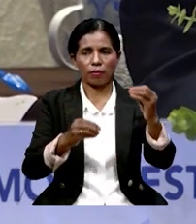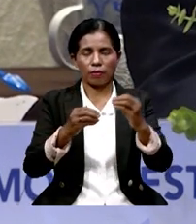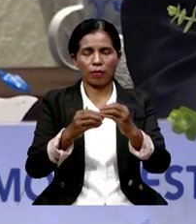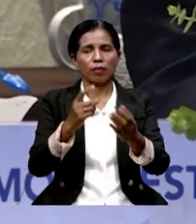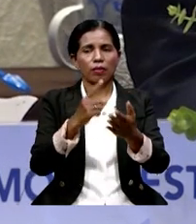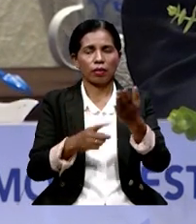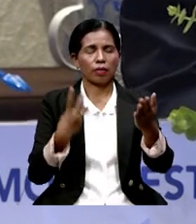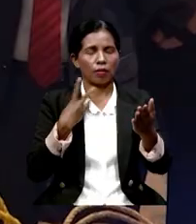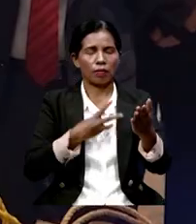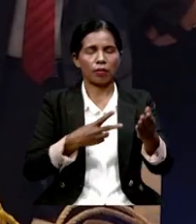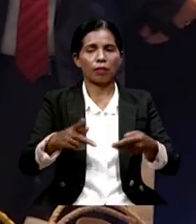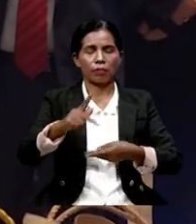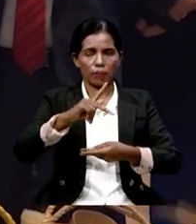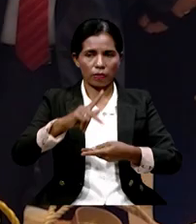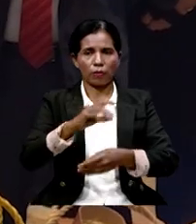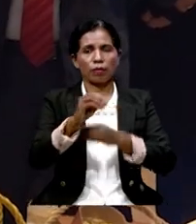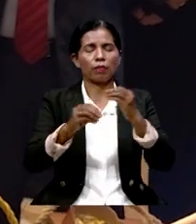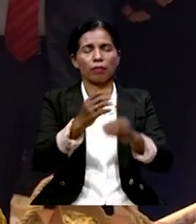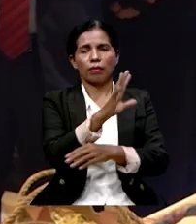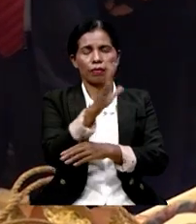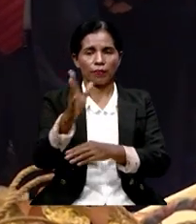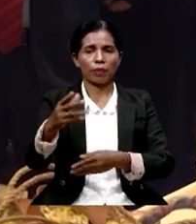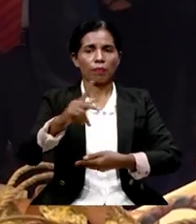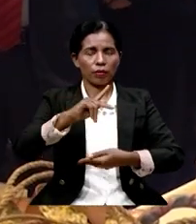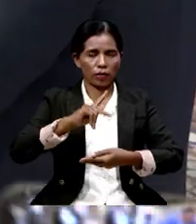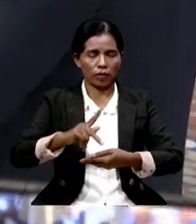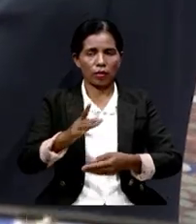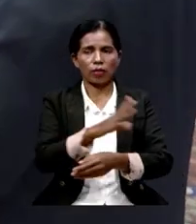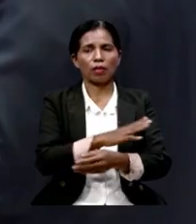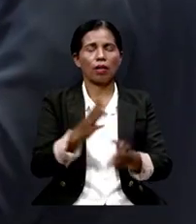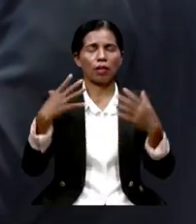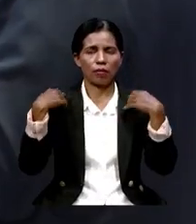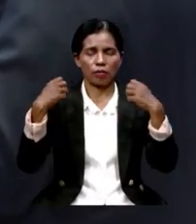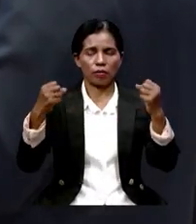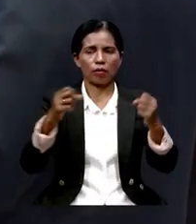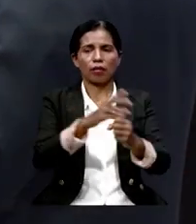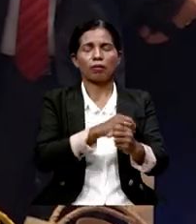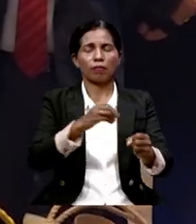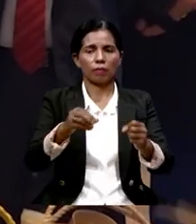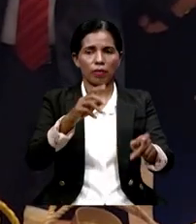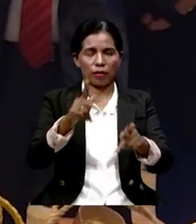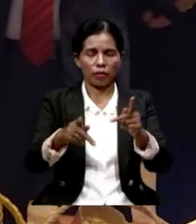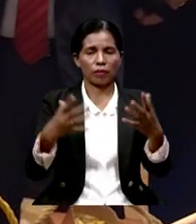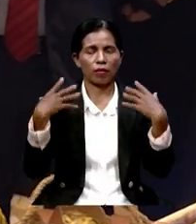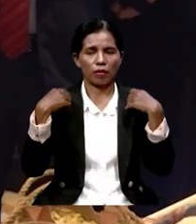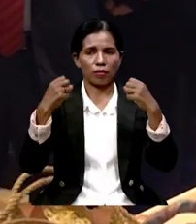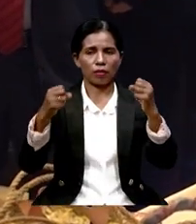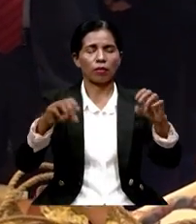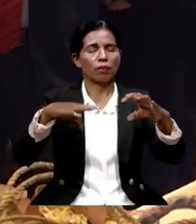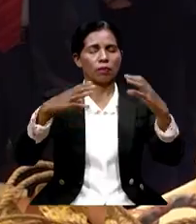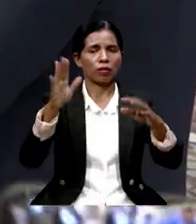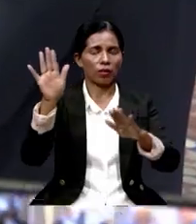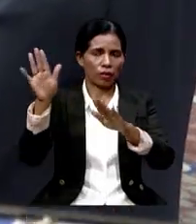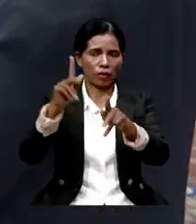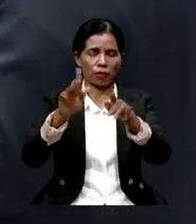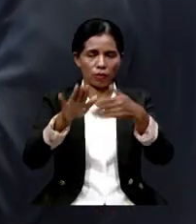its protection. O Ministério da Proteção ho di reforça programas de gestão a hiwan comunitário, ho di reforça comissão local e a